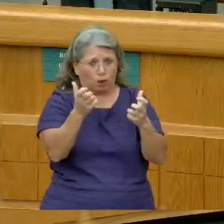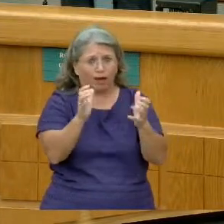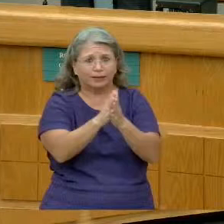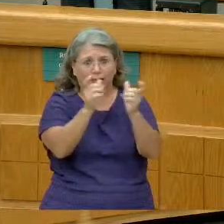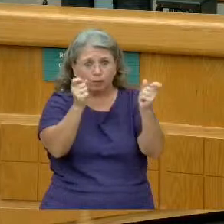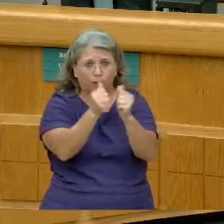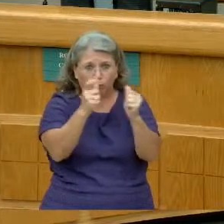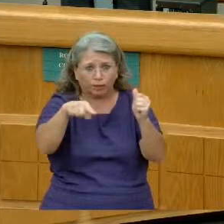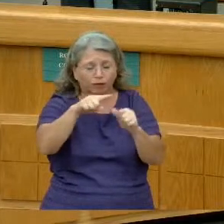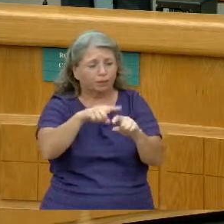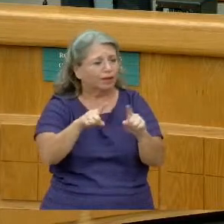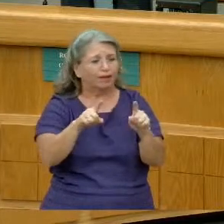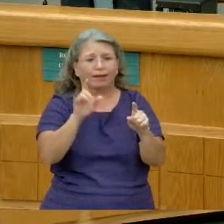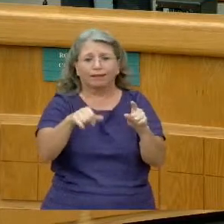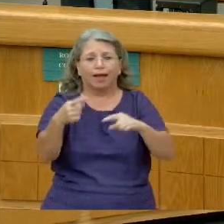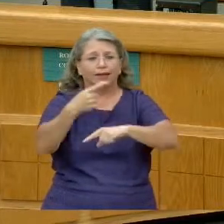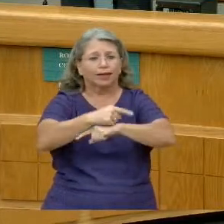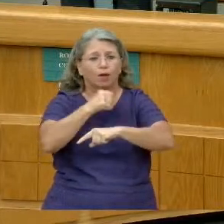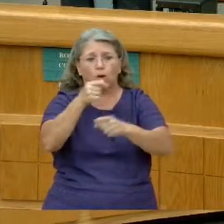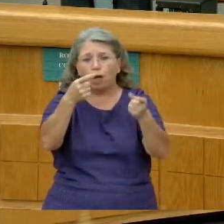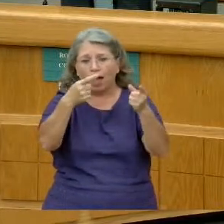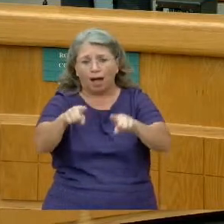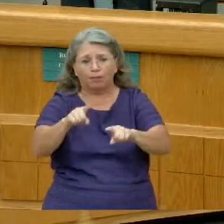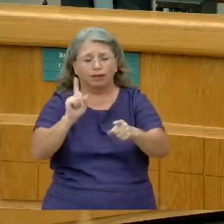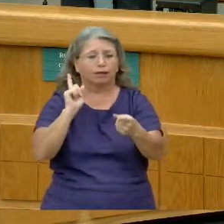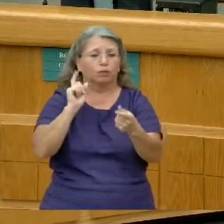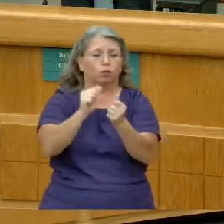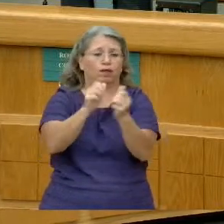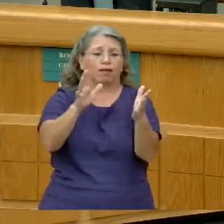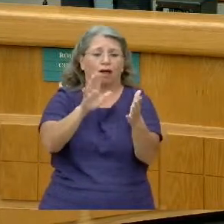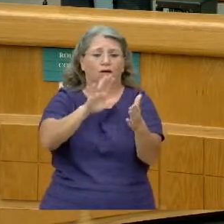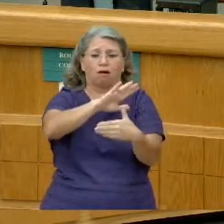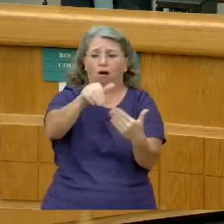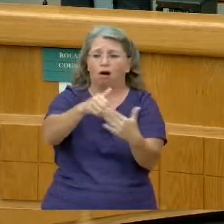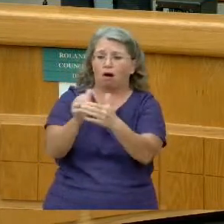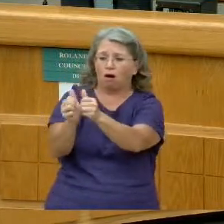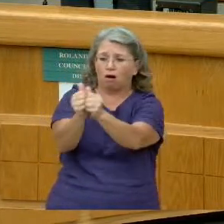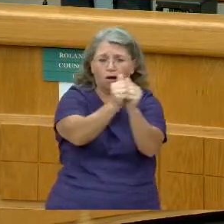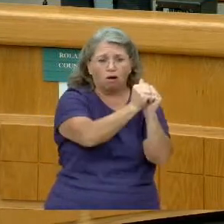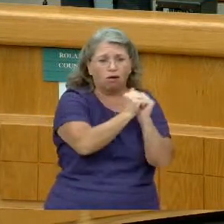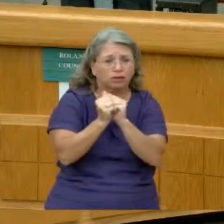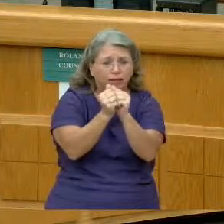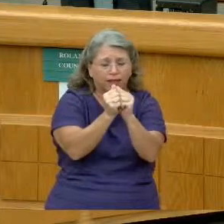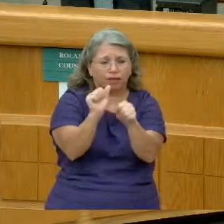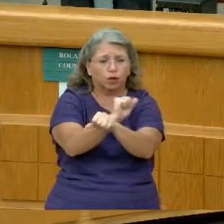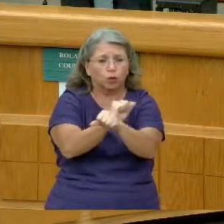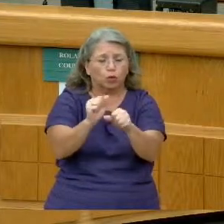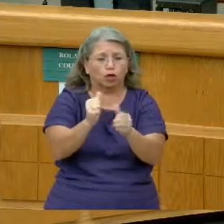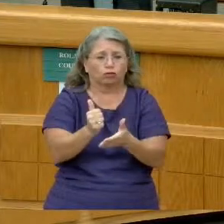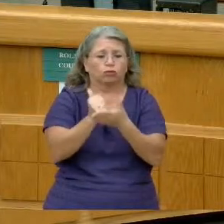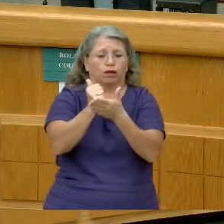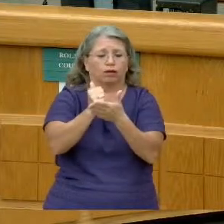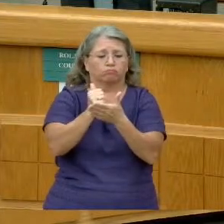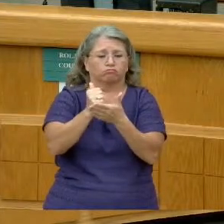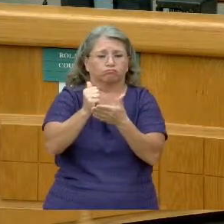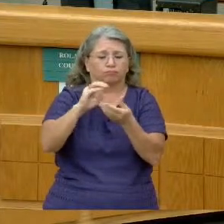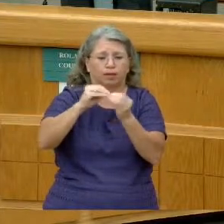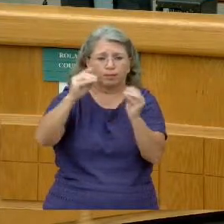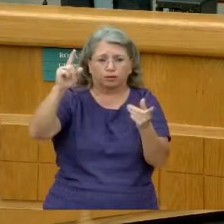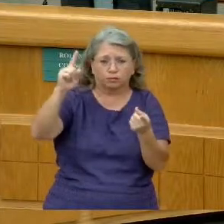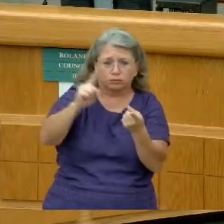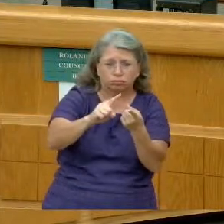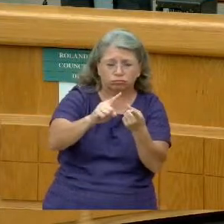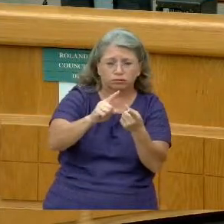we all work together in bringing these numbers down. I ask each and every one of you to recognize that many essential